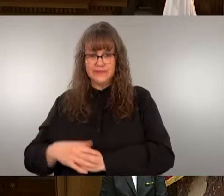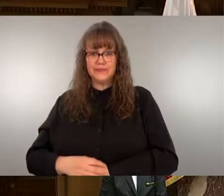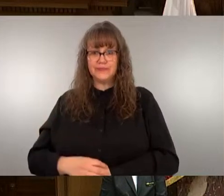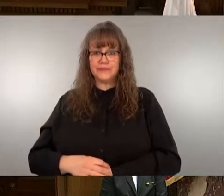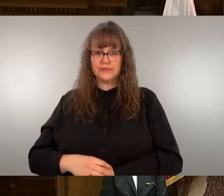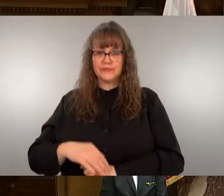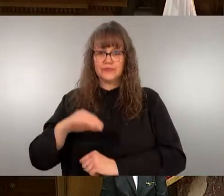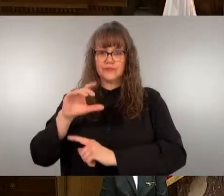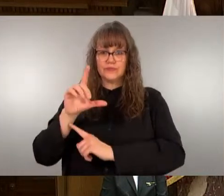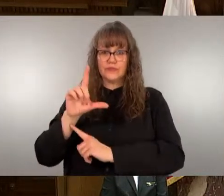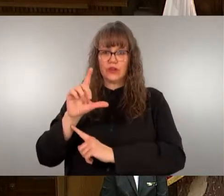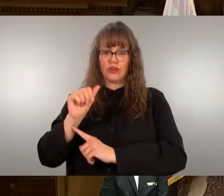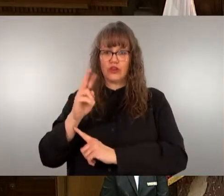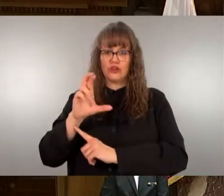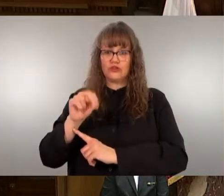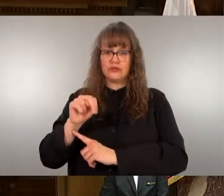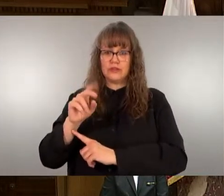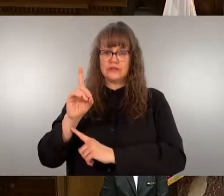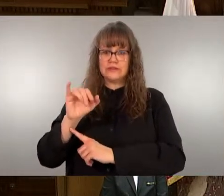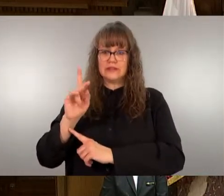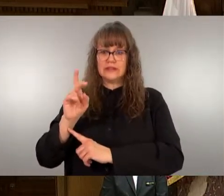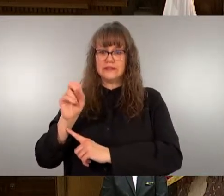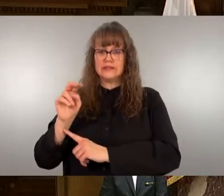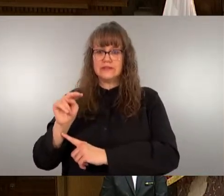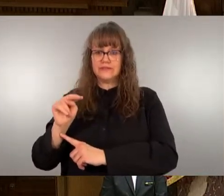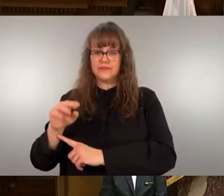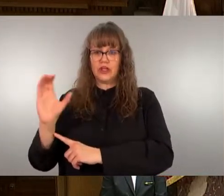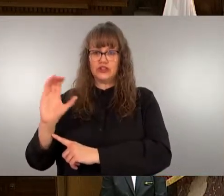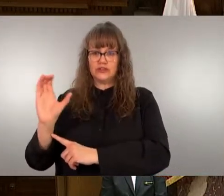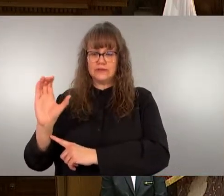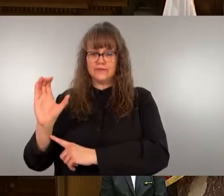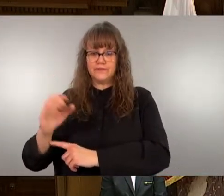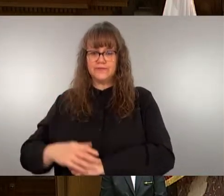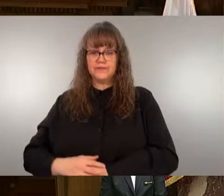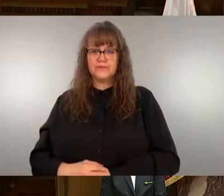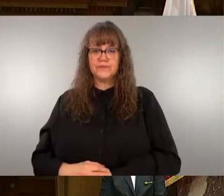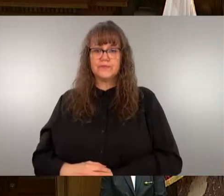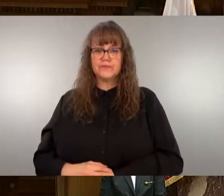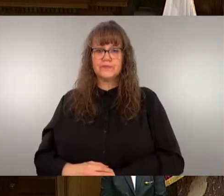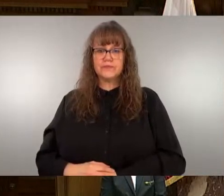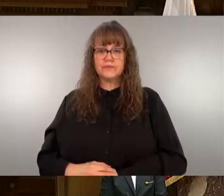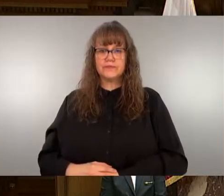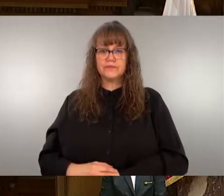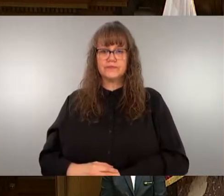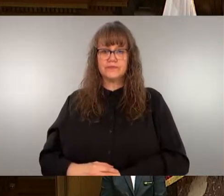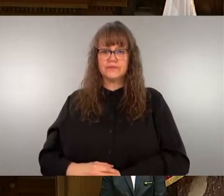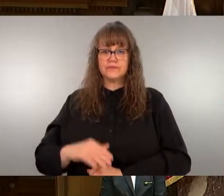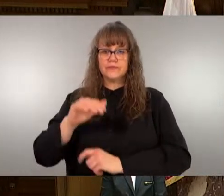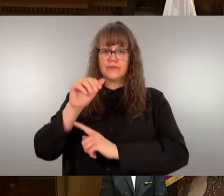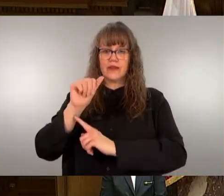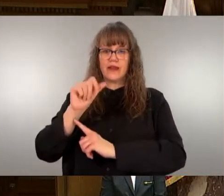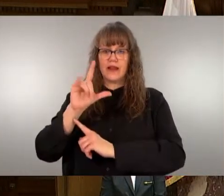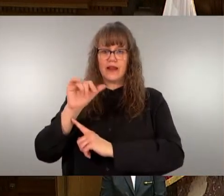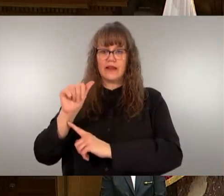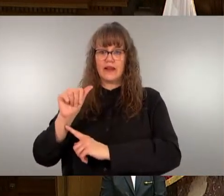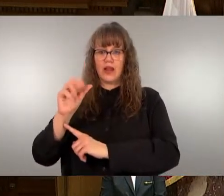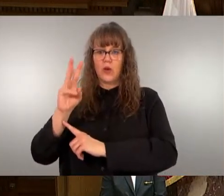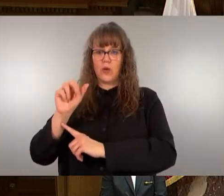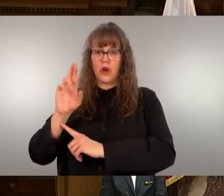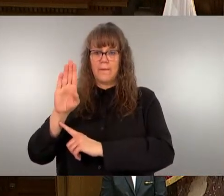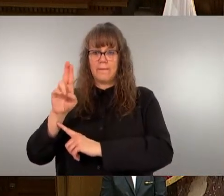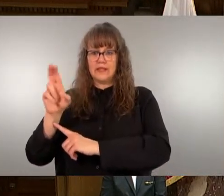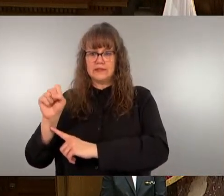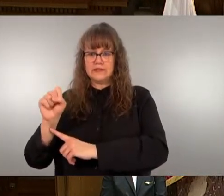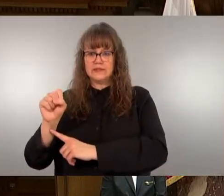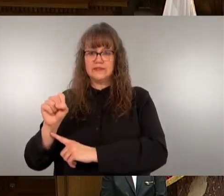of BC. Chilliwack Cultus Lake, Alia Warbus, Conservative Party of BC.